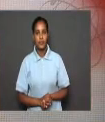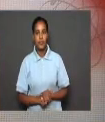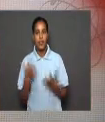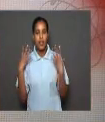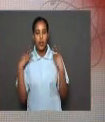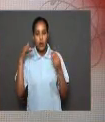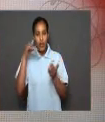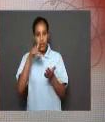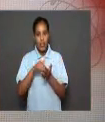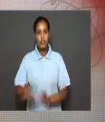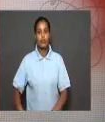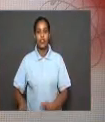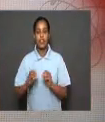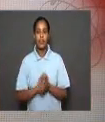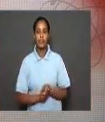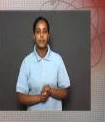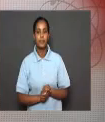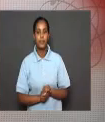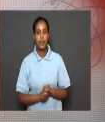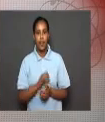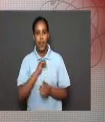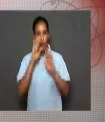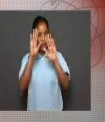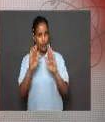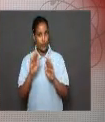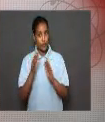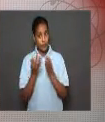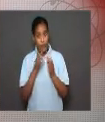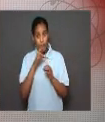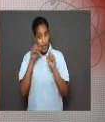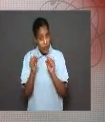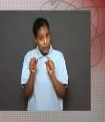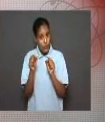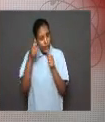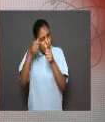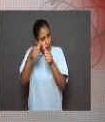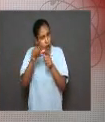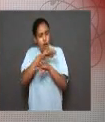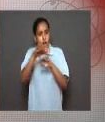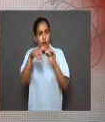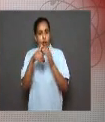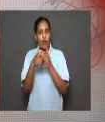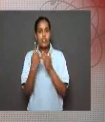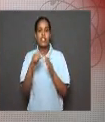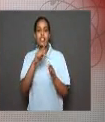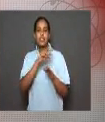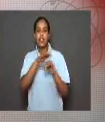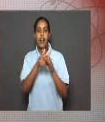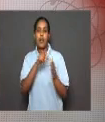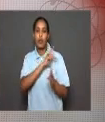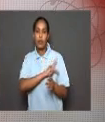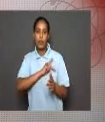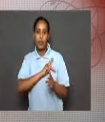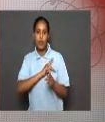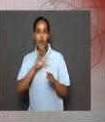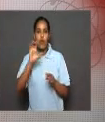Hello again, students. I wonder if you were able to remember all of the general properties